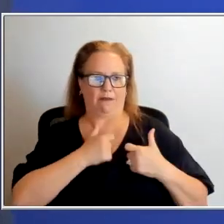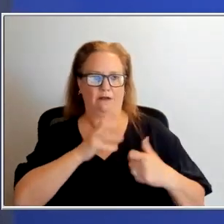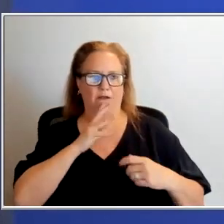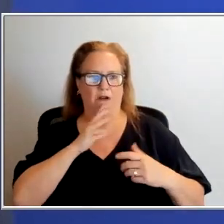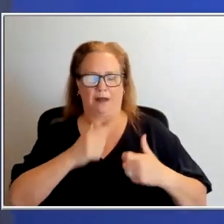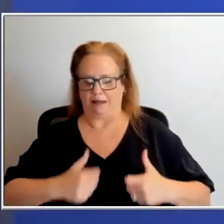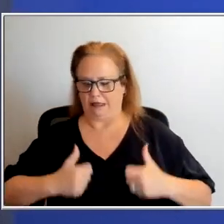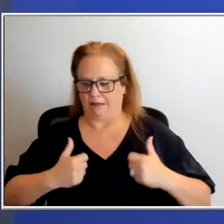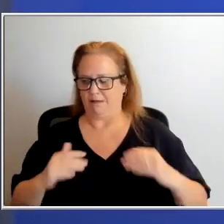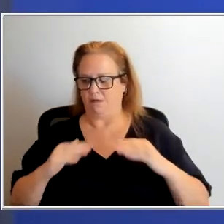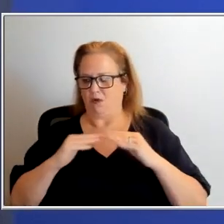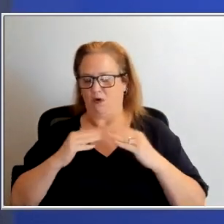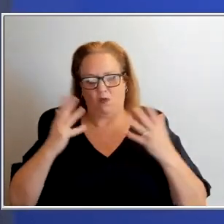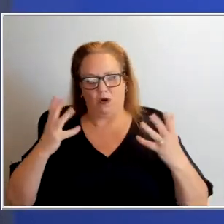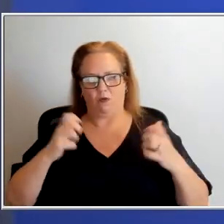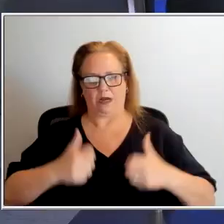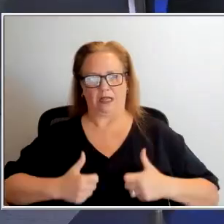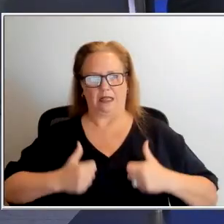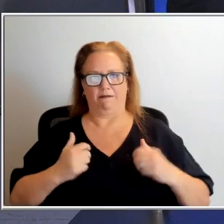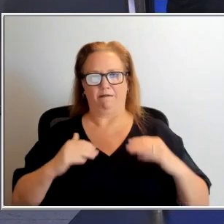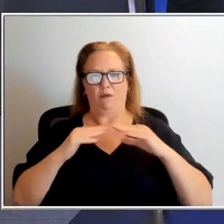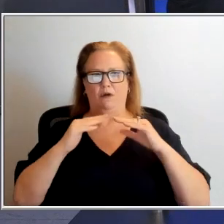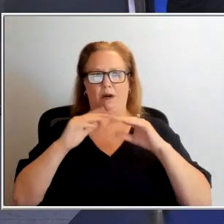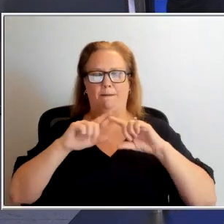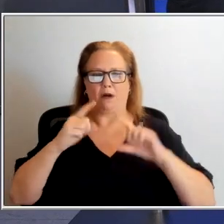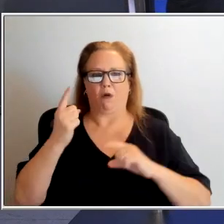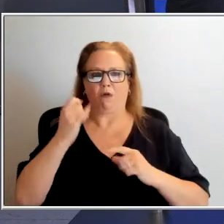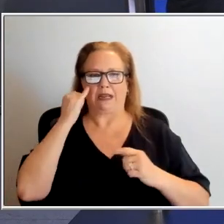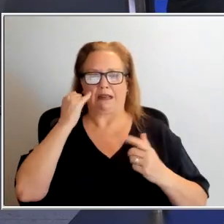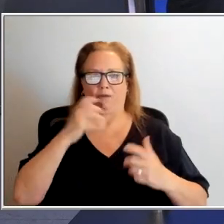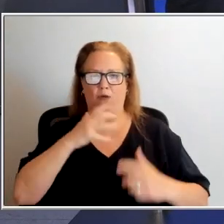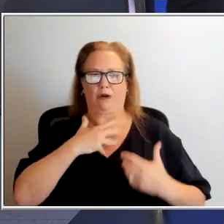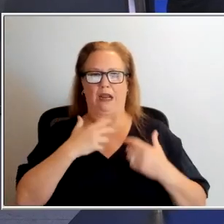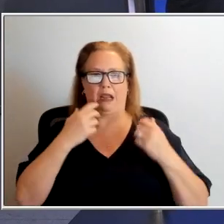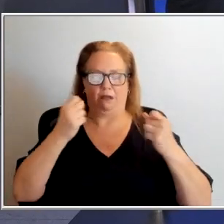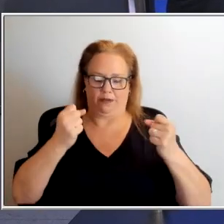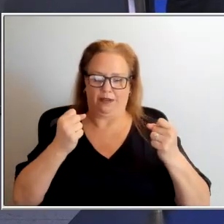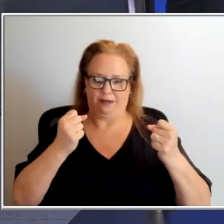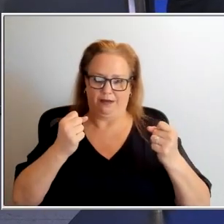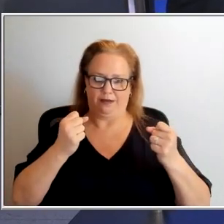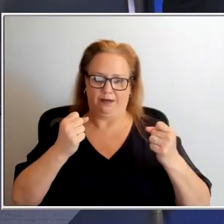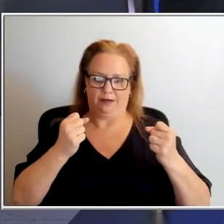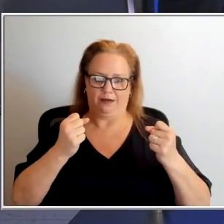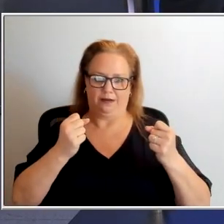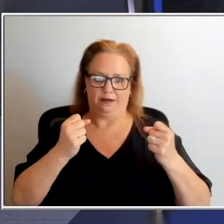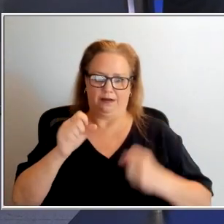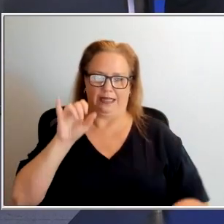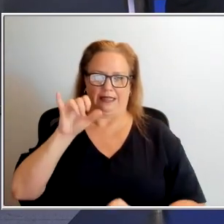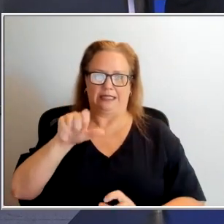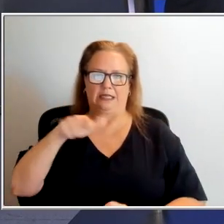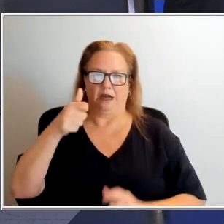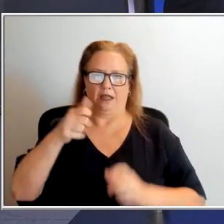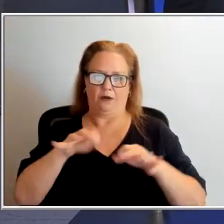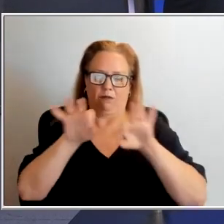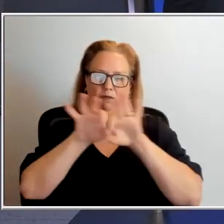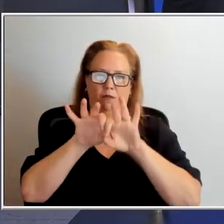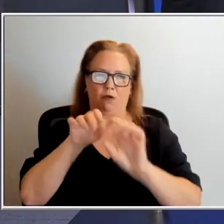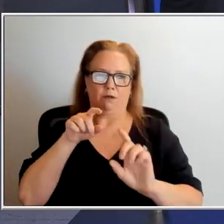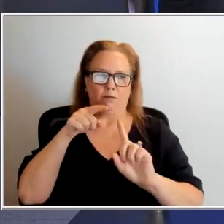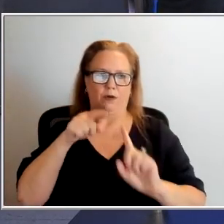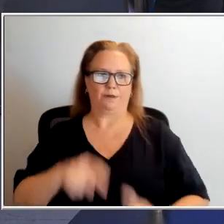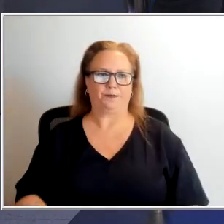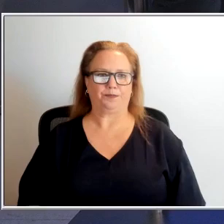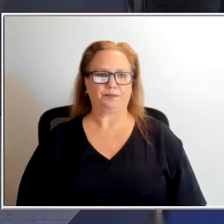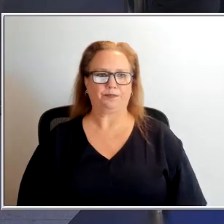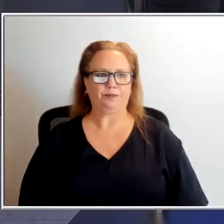We all want to live longer, but only if we're healthy living longer. And so that's, I think, another critical point. So I think we've been talking a